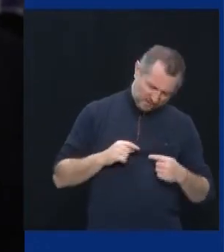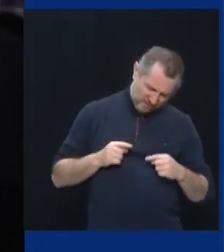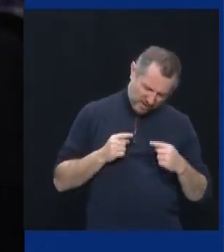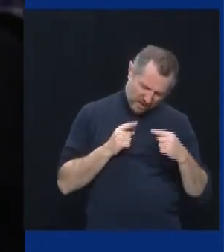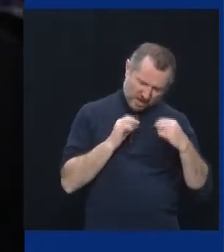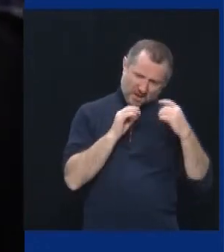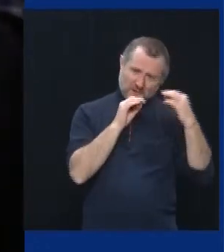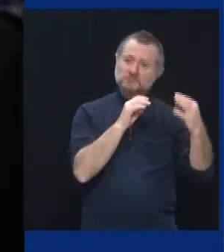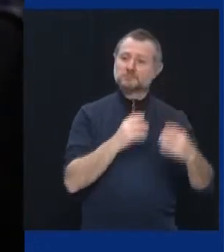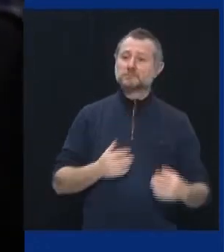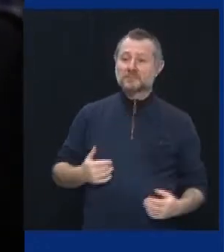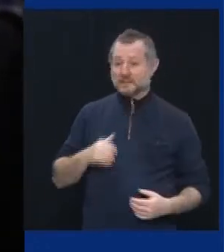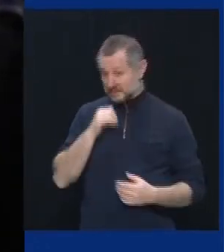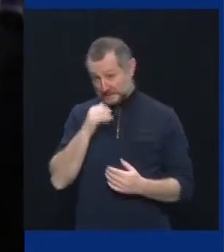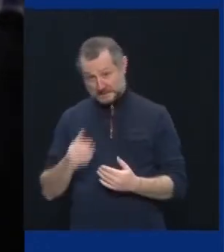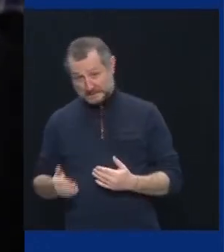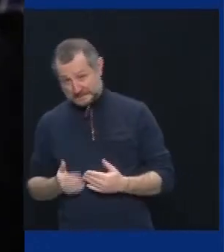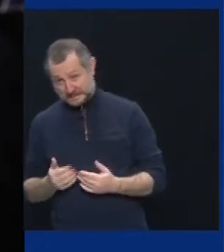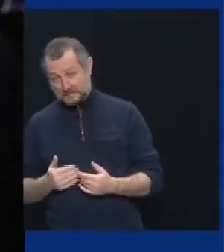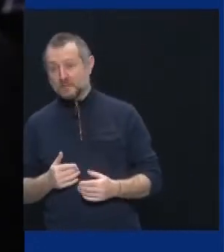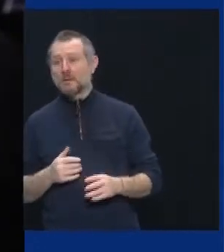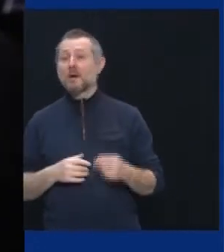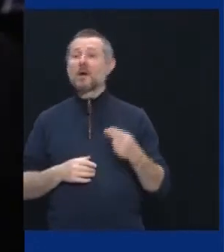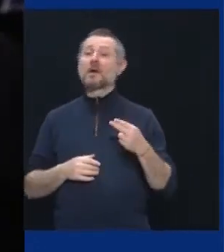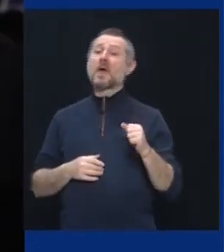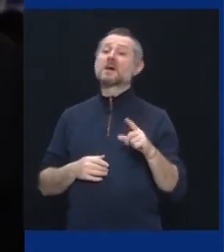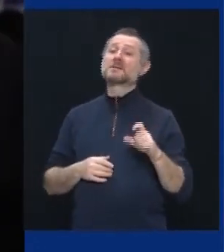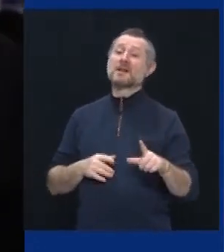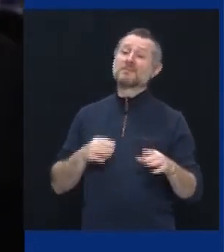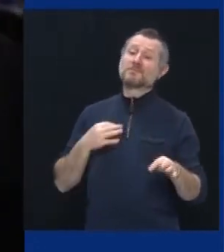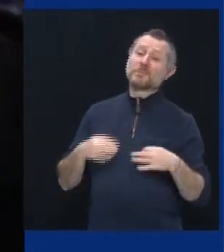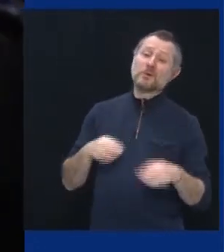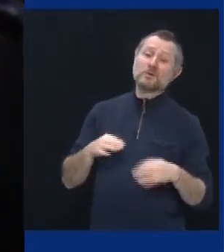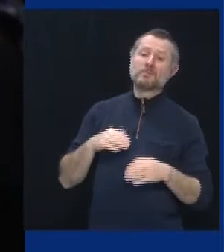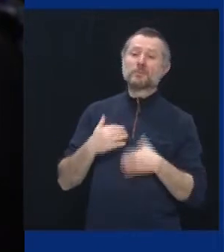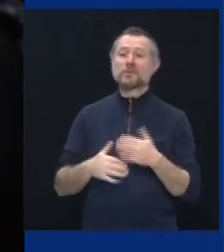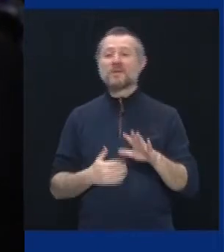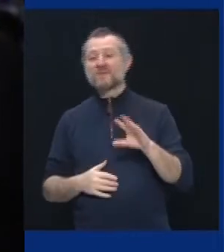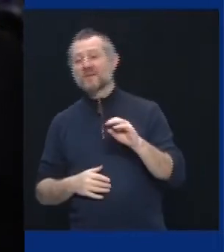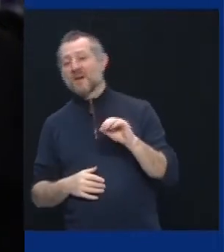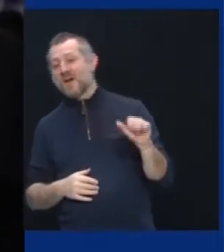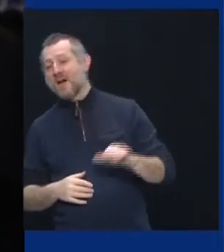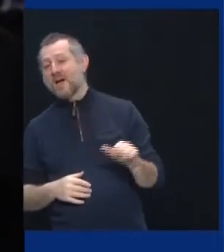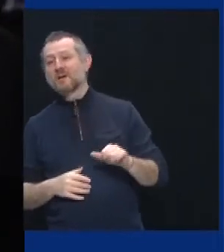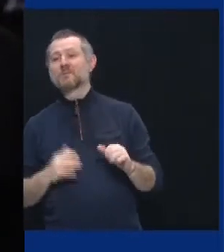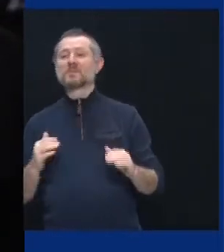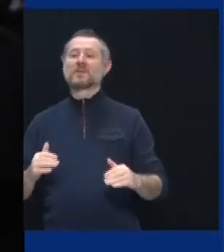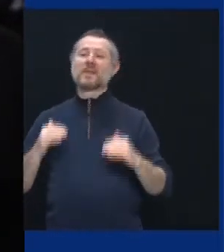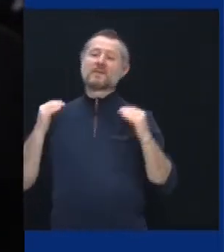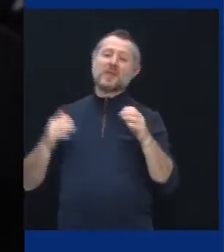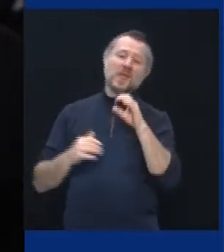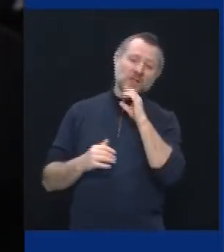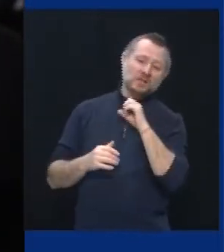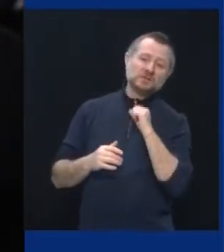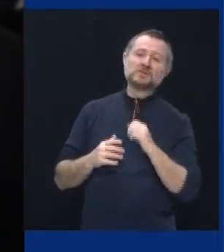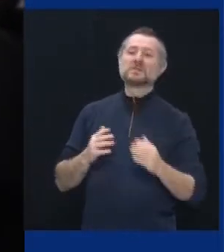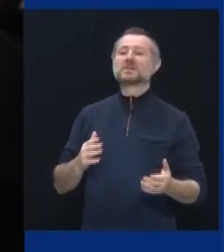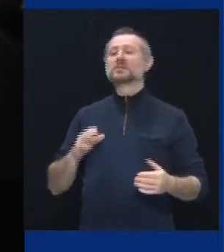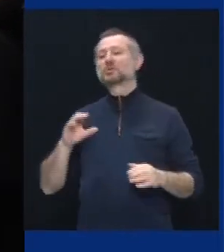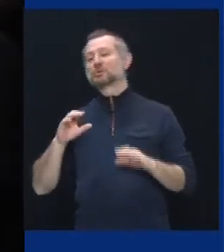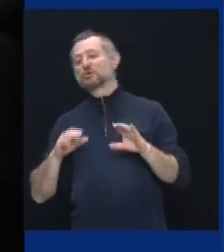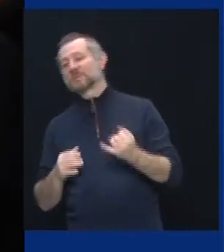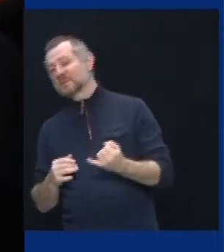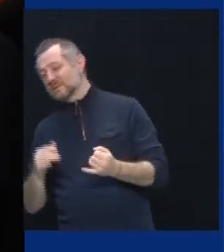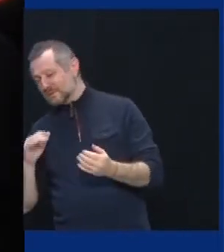progress that Hazel was talking about, 50A, raise the age, criminal justice reforms, these things were hard.